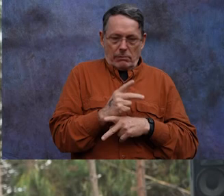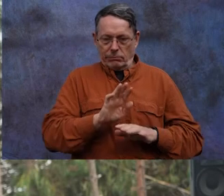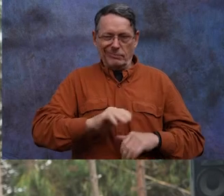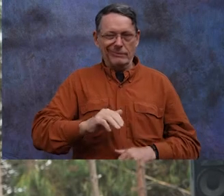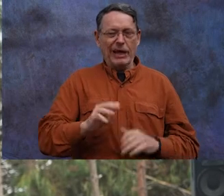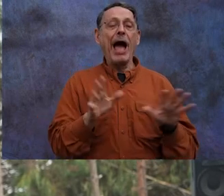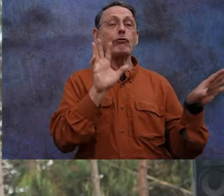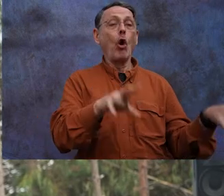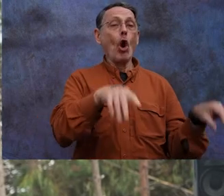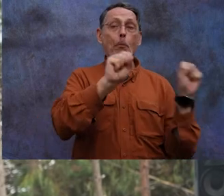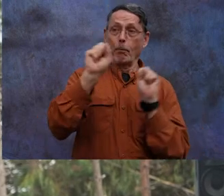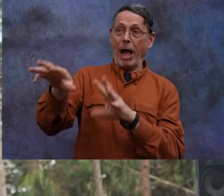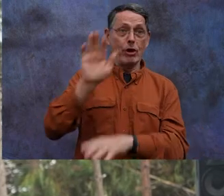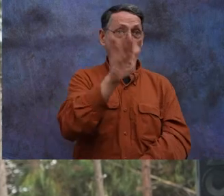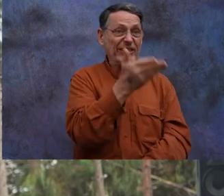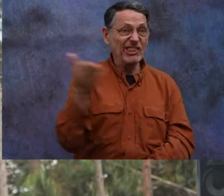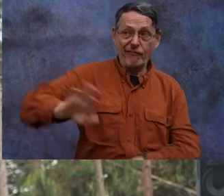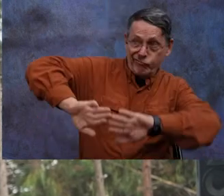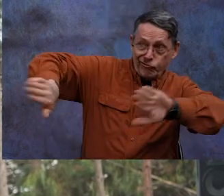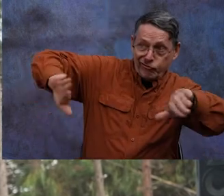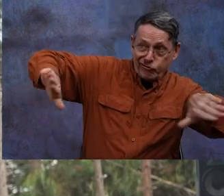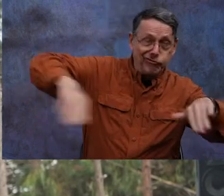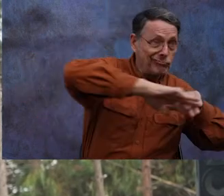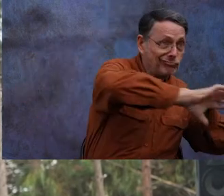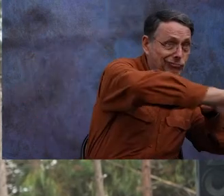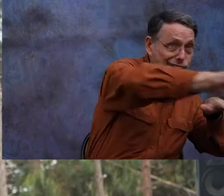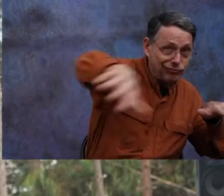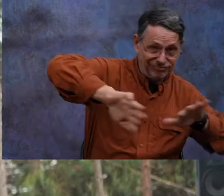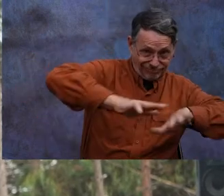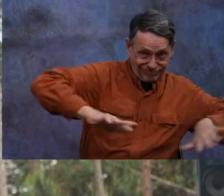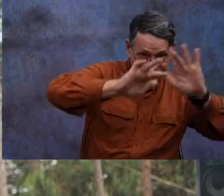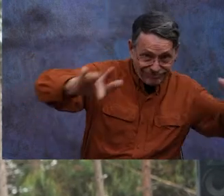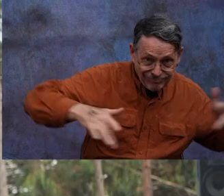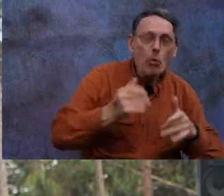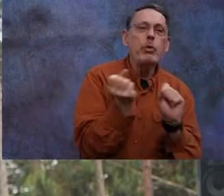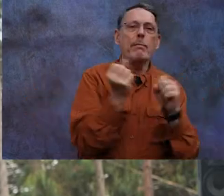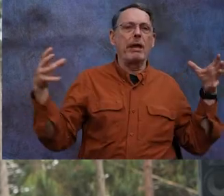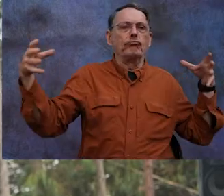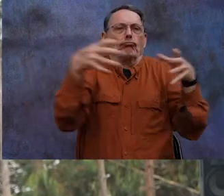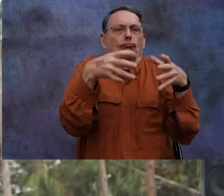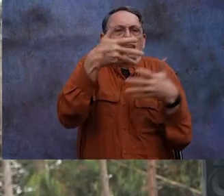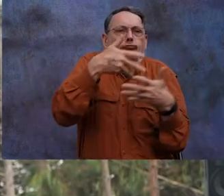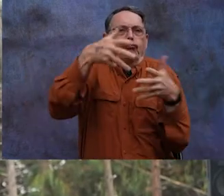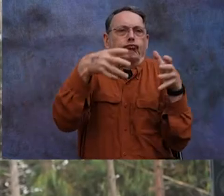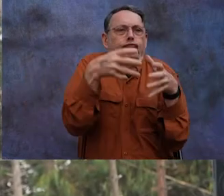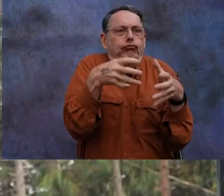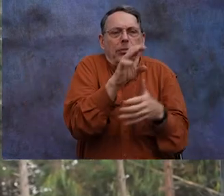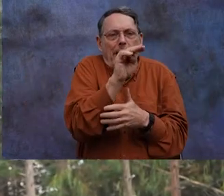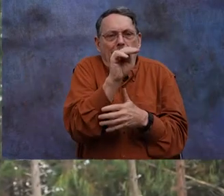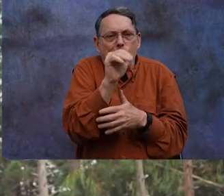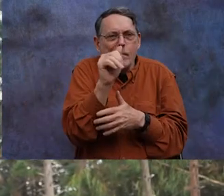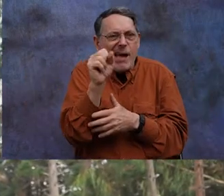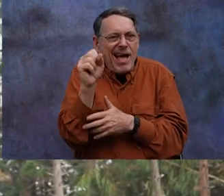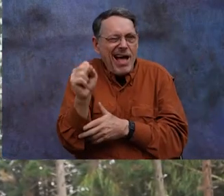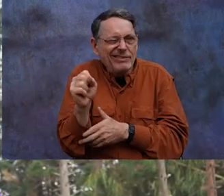the edge of the circle. And what we do is we kind of form a mass. And out of that mass,